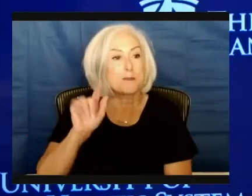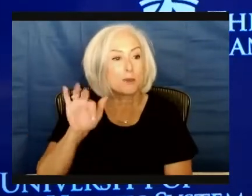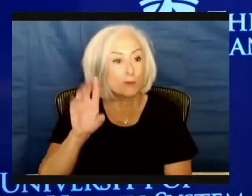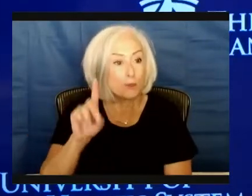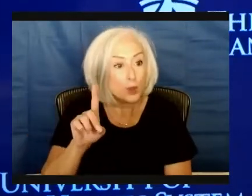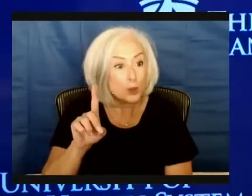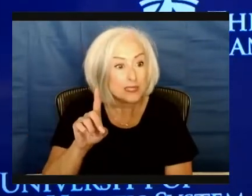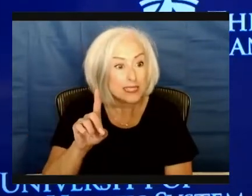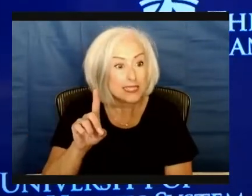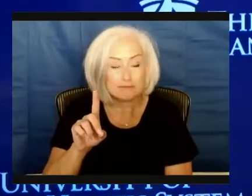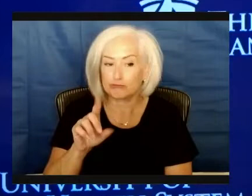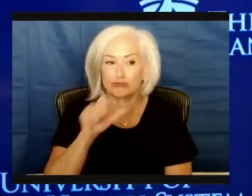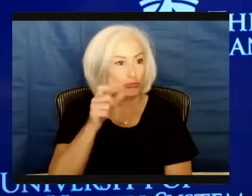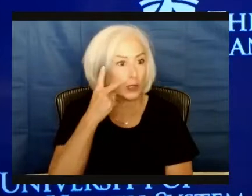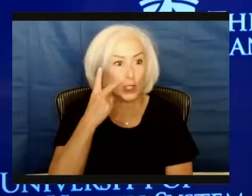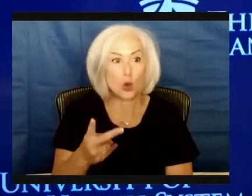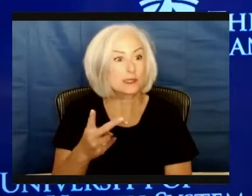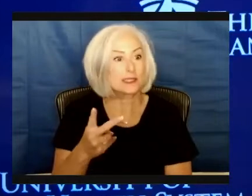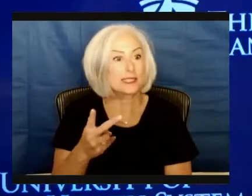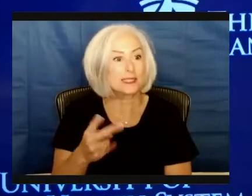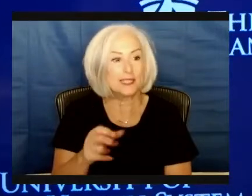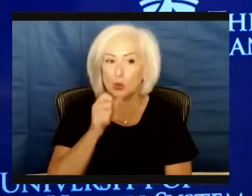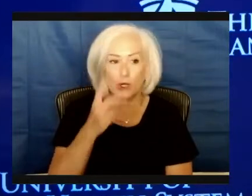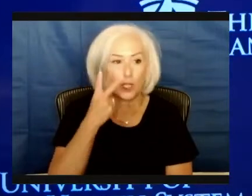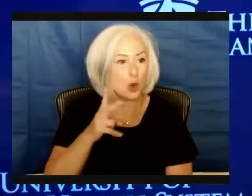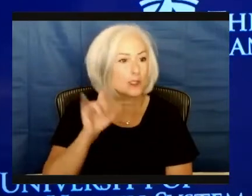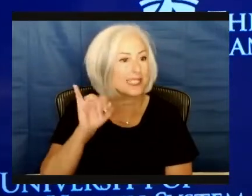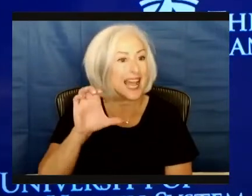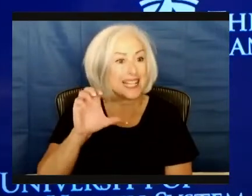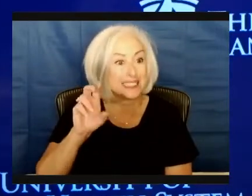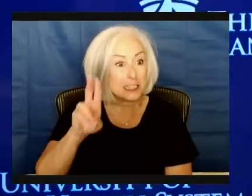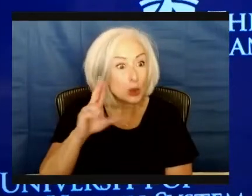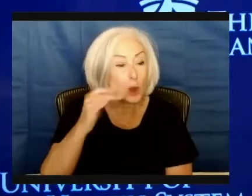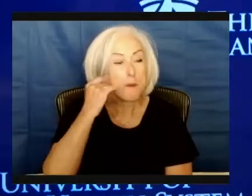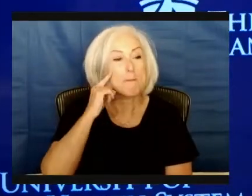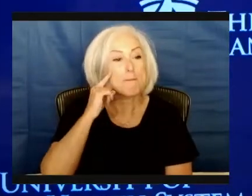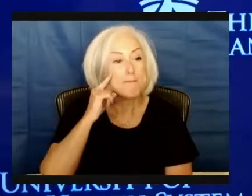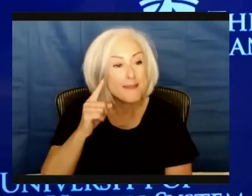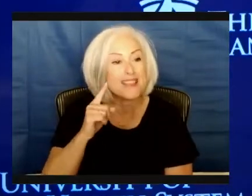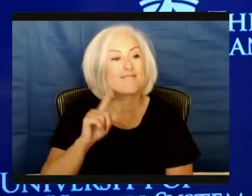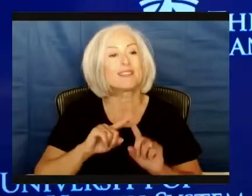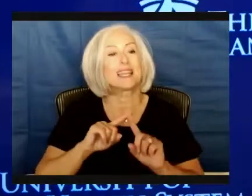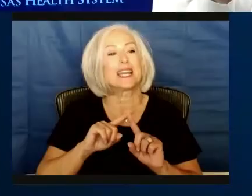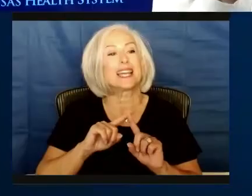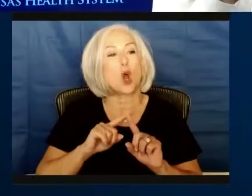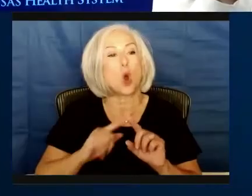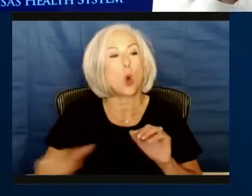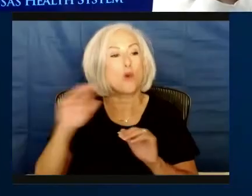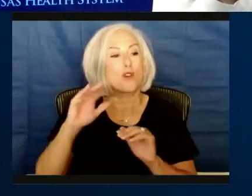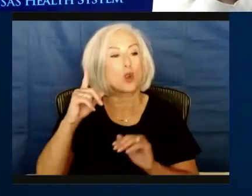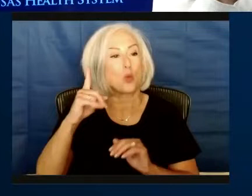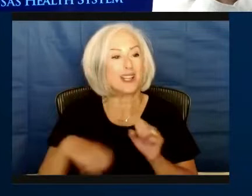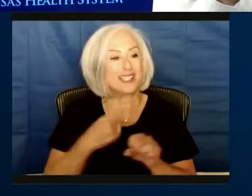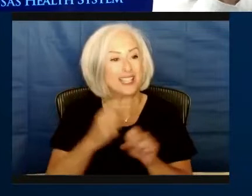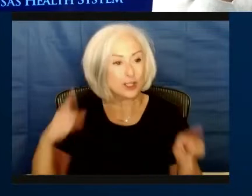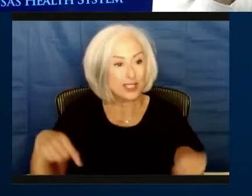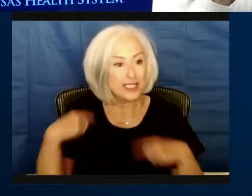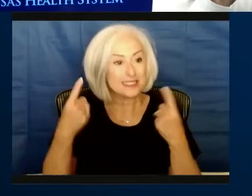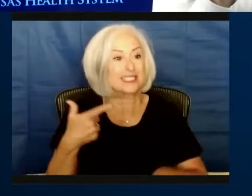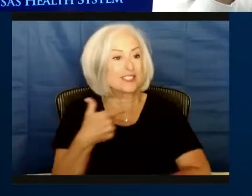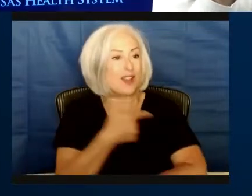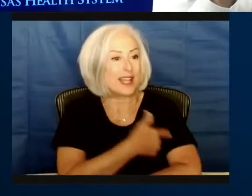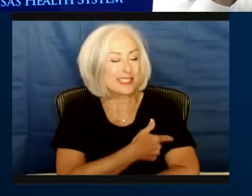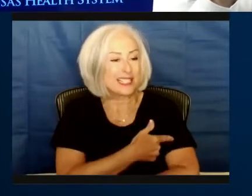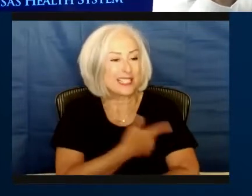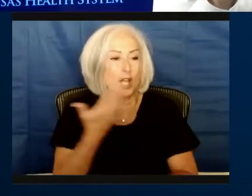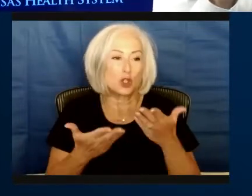not seeing them in the ICU. But if it's been over a year since you've been vaccinated, Hawkeye, then you may have lost some of the immunity, especially